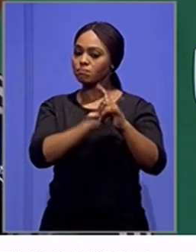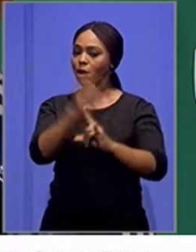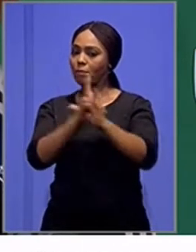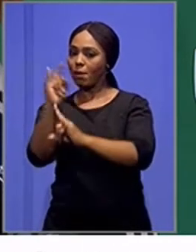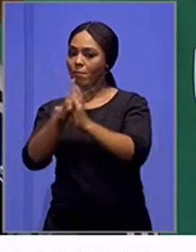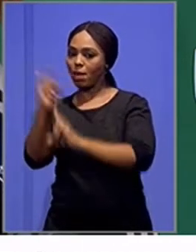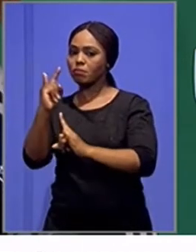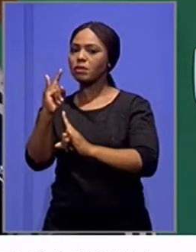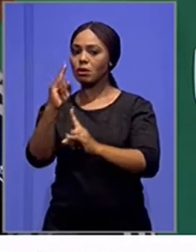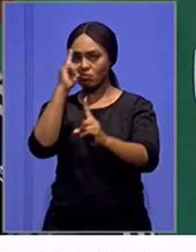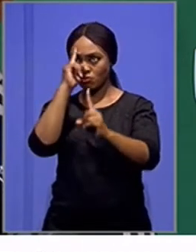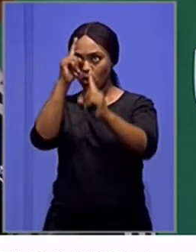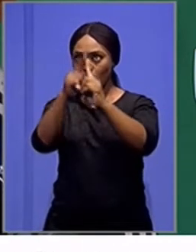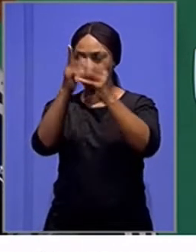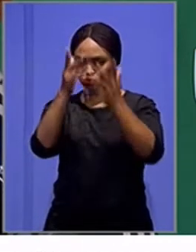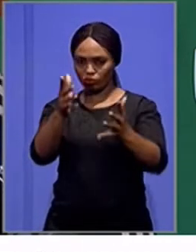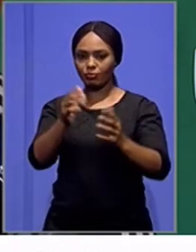still have to